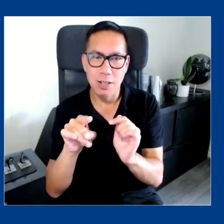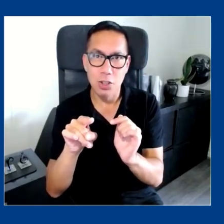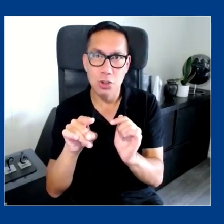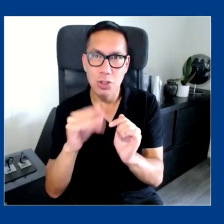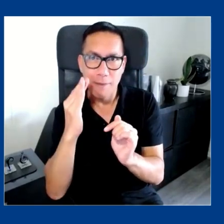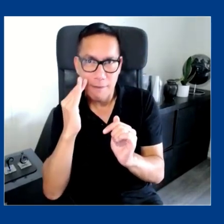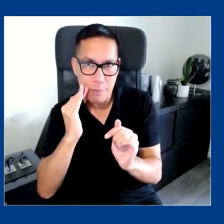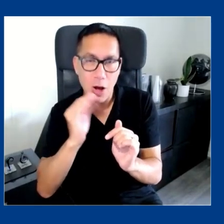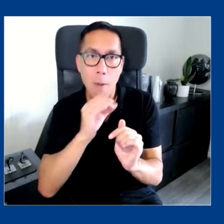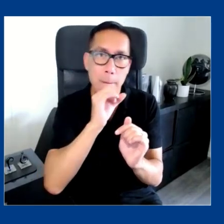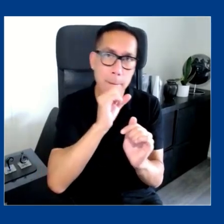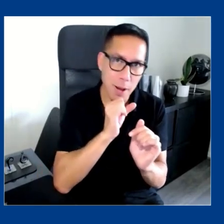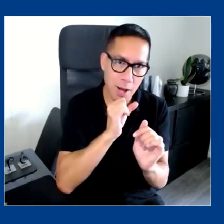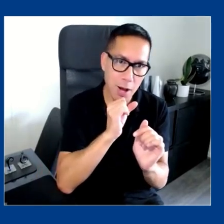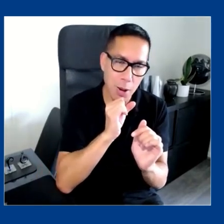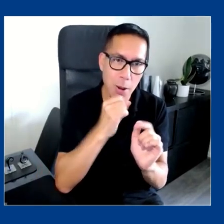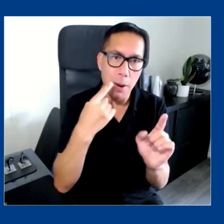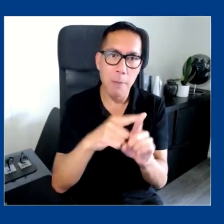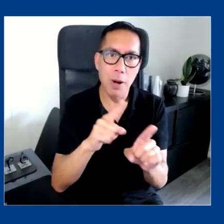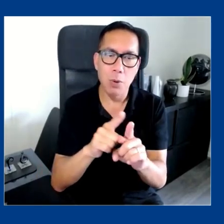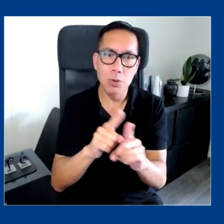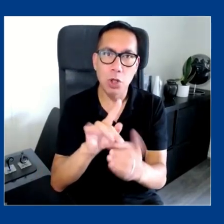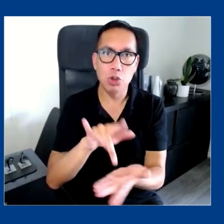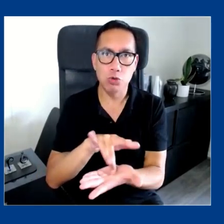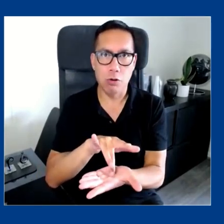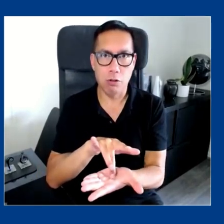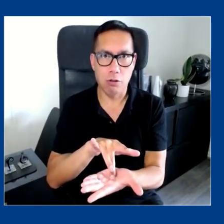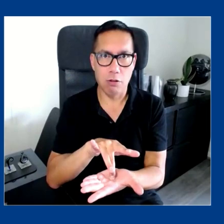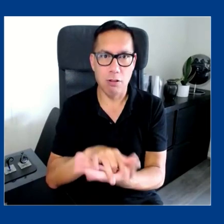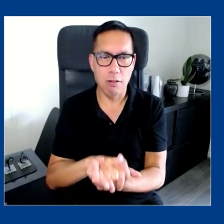also a neutral.